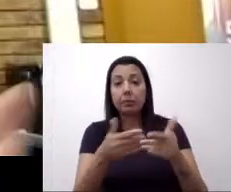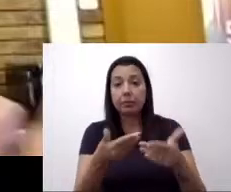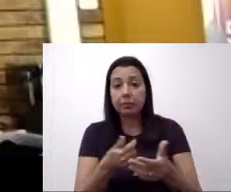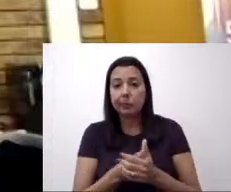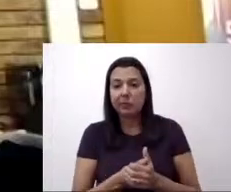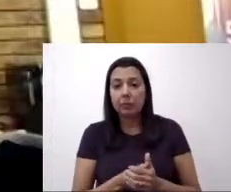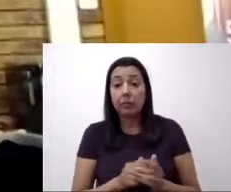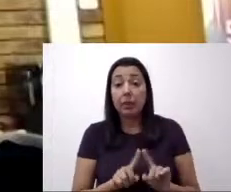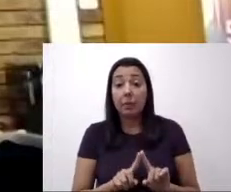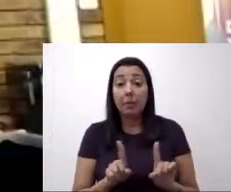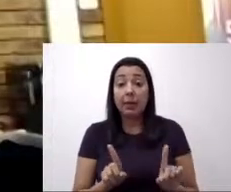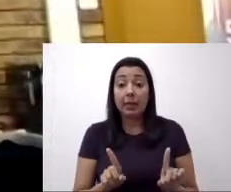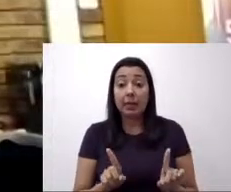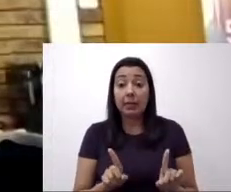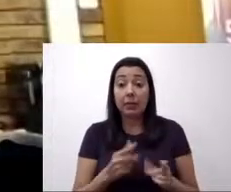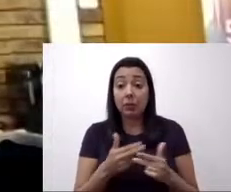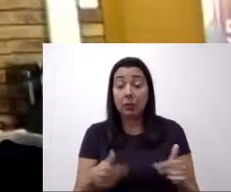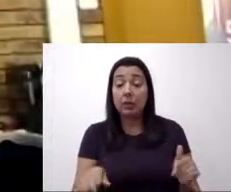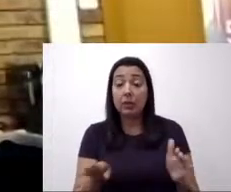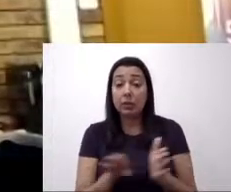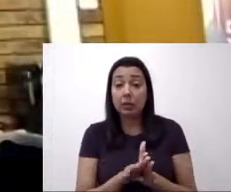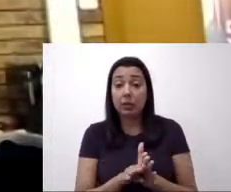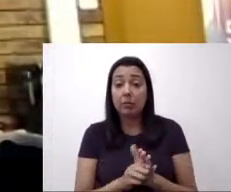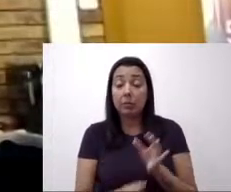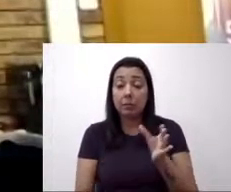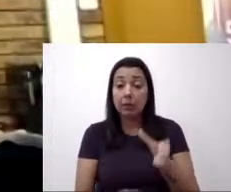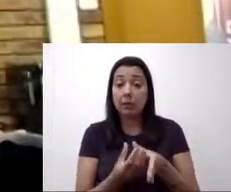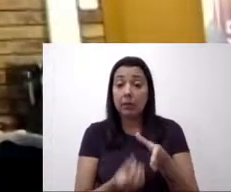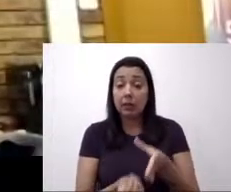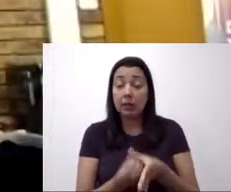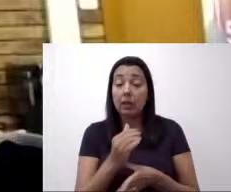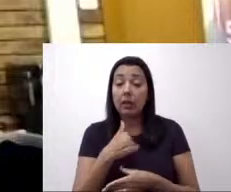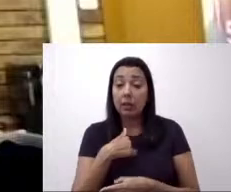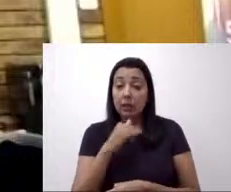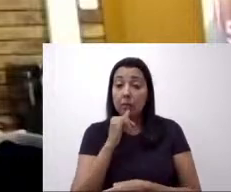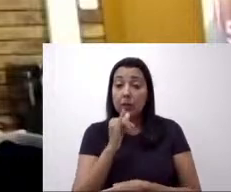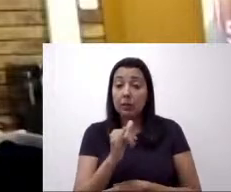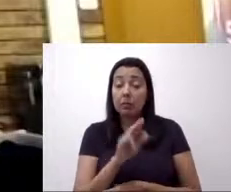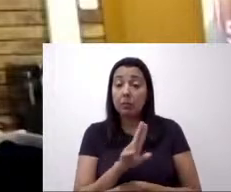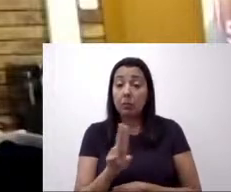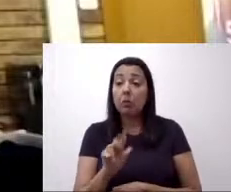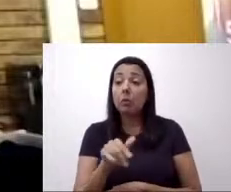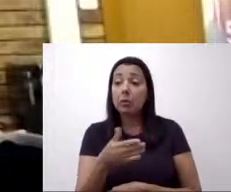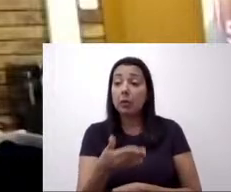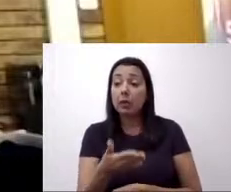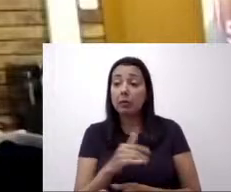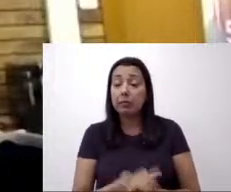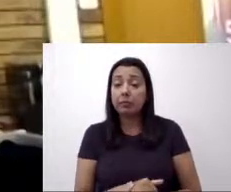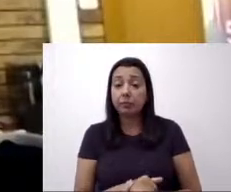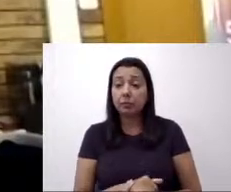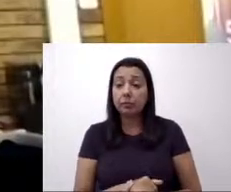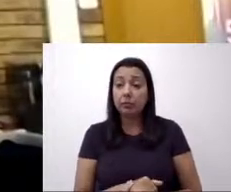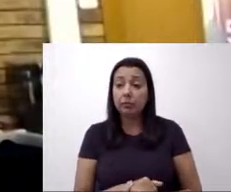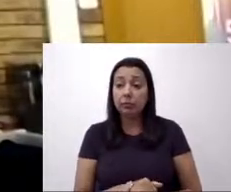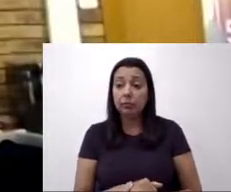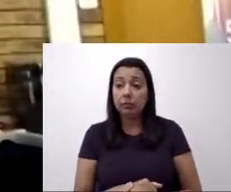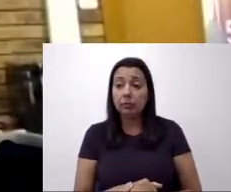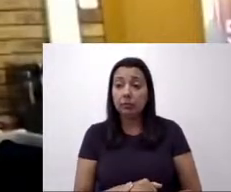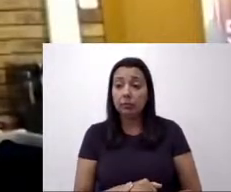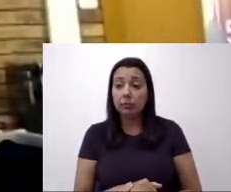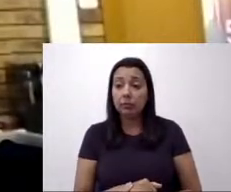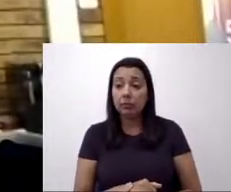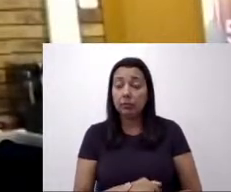is, for example, like if I give you the example of one of decision, for example, when